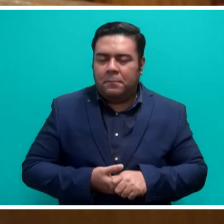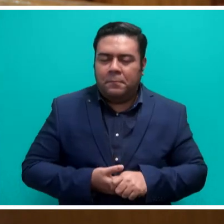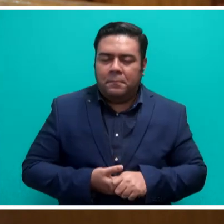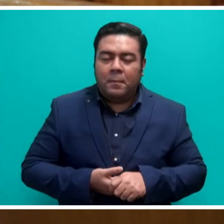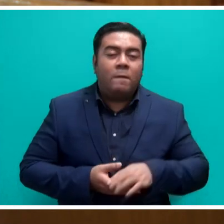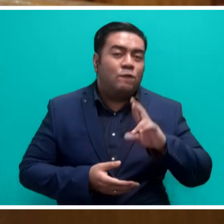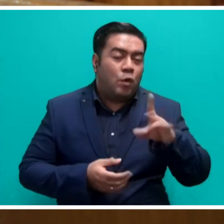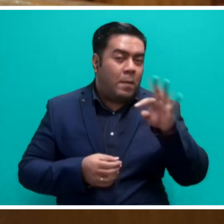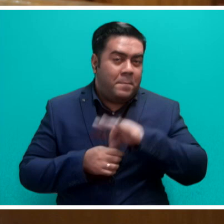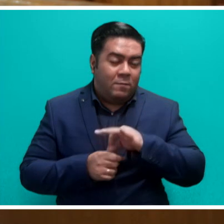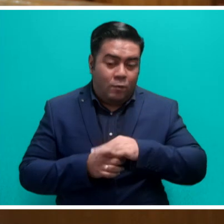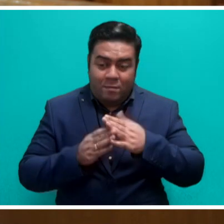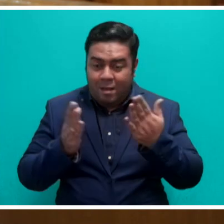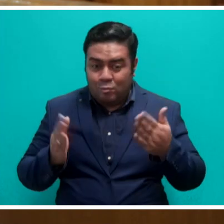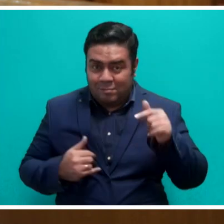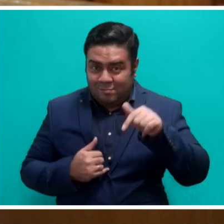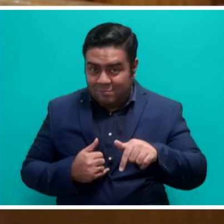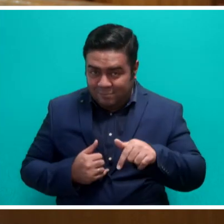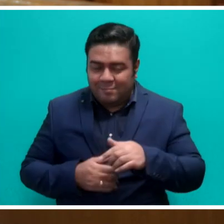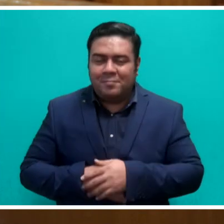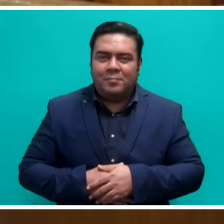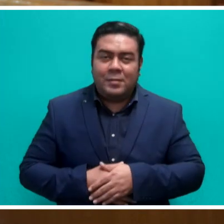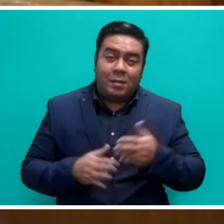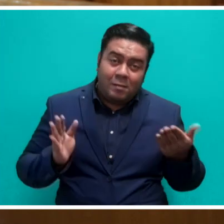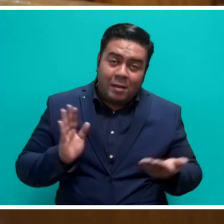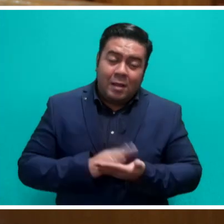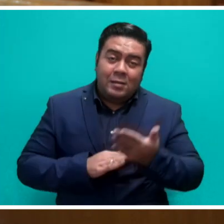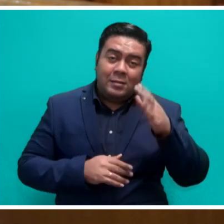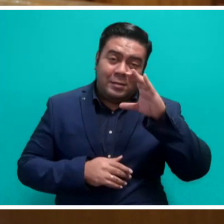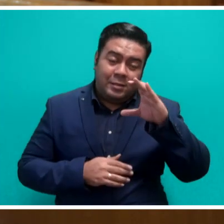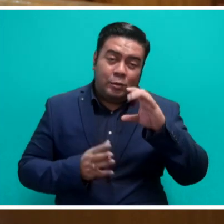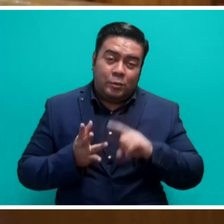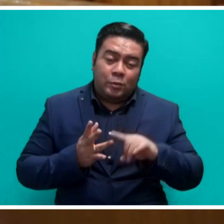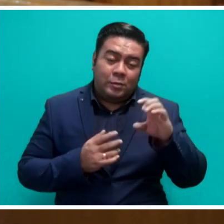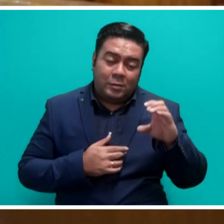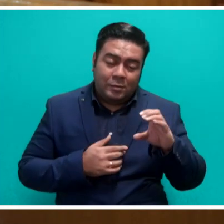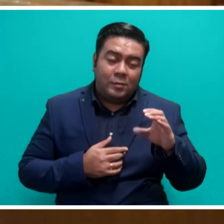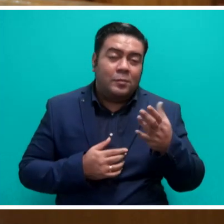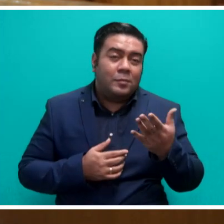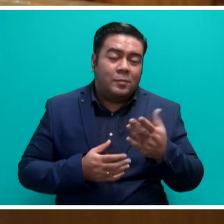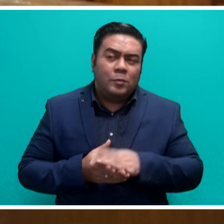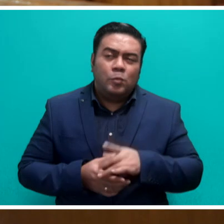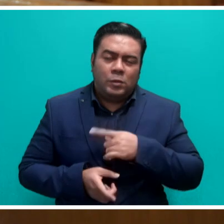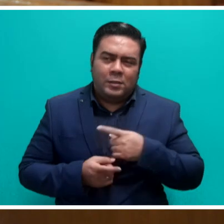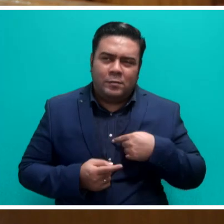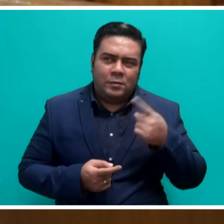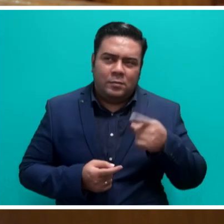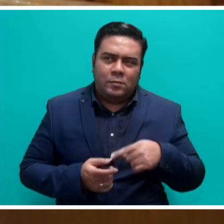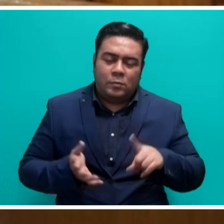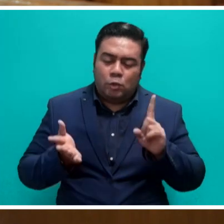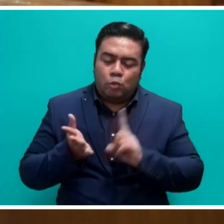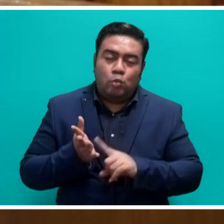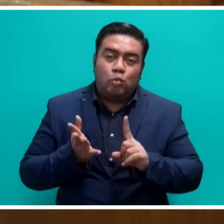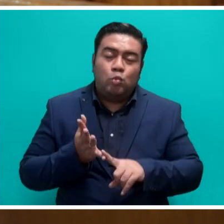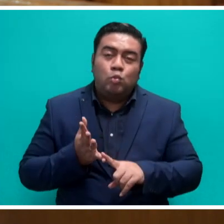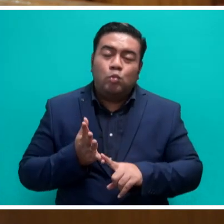For the benefit of the House, under the COC, we have seen the appointment of Mr. Luke Rokmanda as